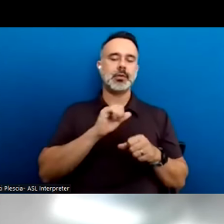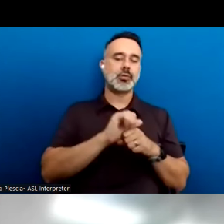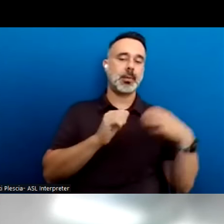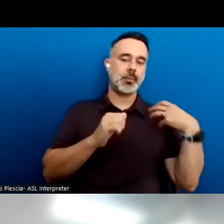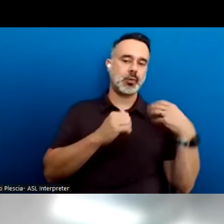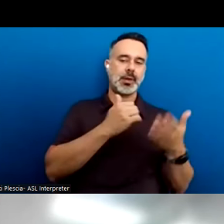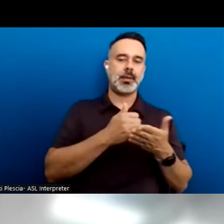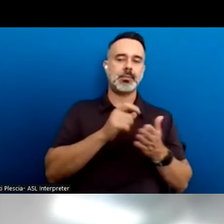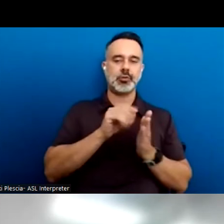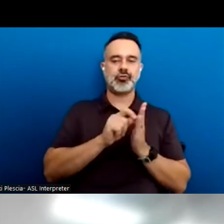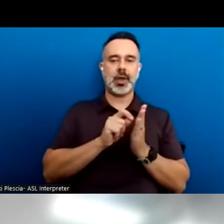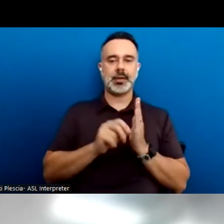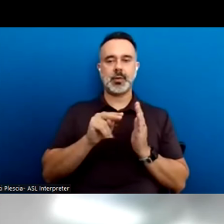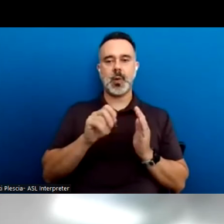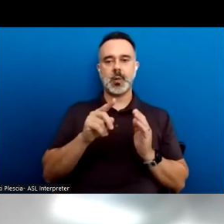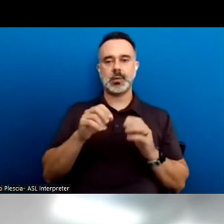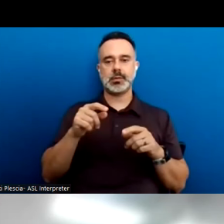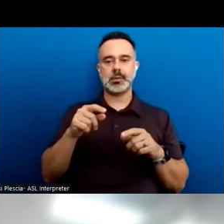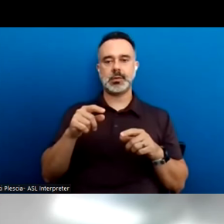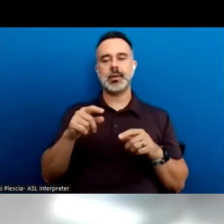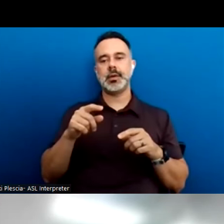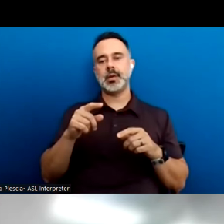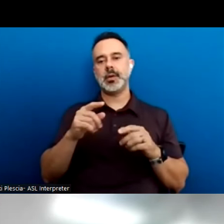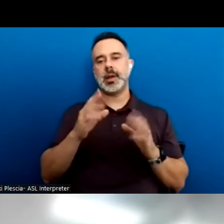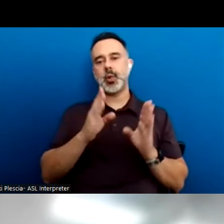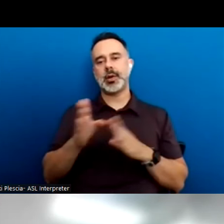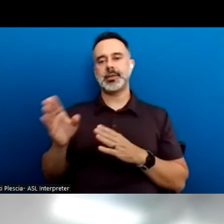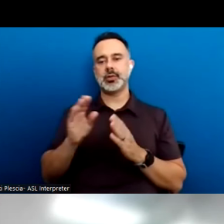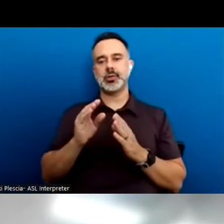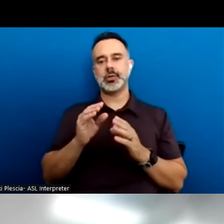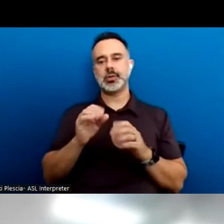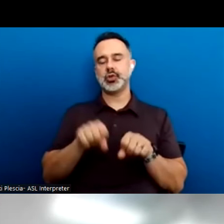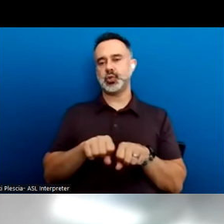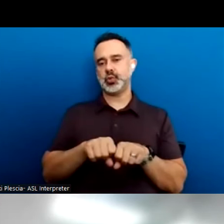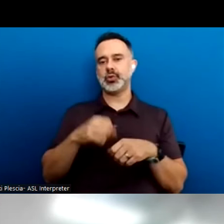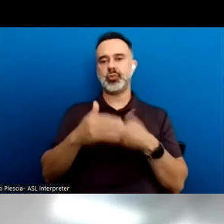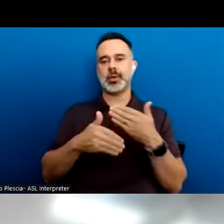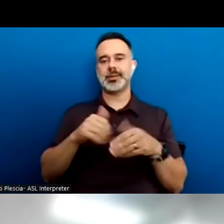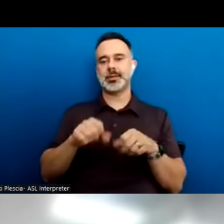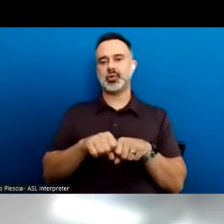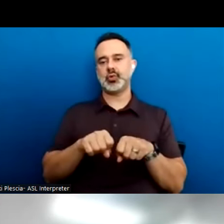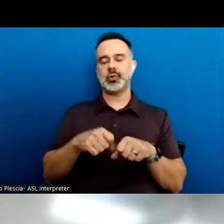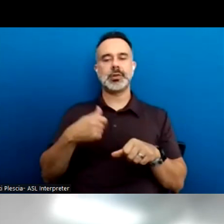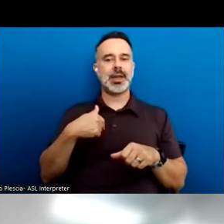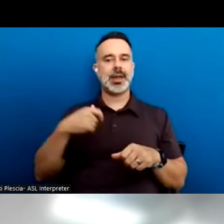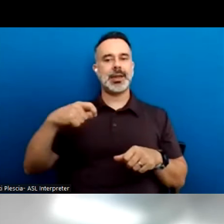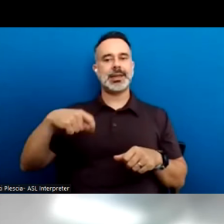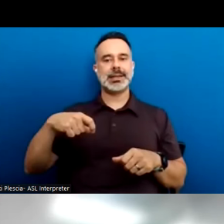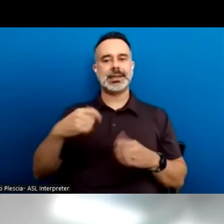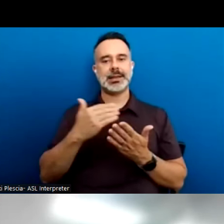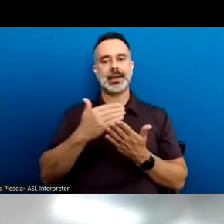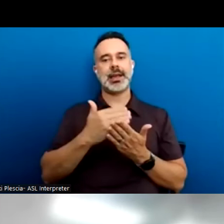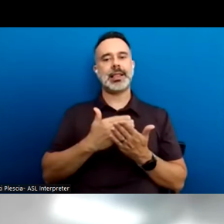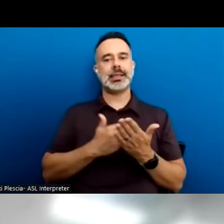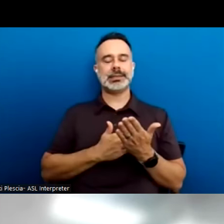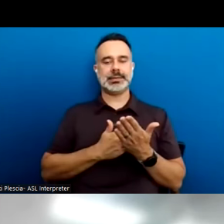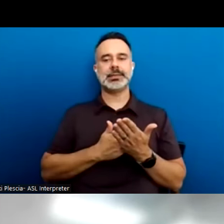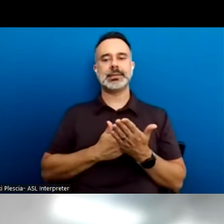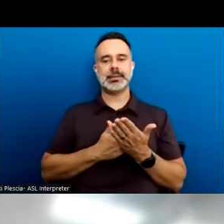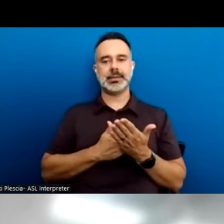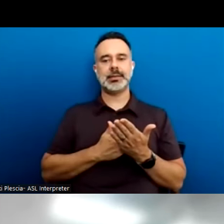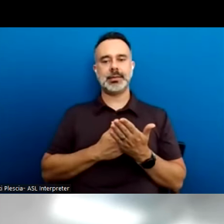notes when I'm doing shoes, when I'm organizing shoes, processing shoes. I need like a list, whatever that